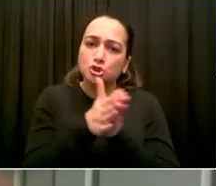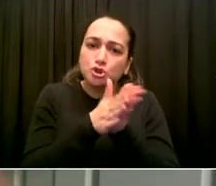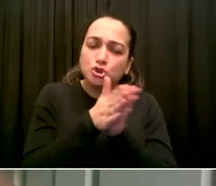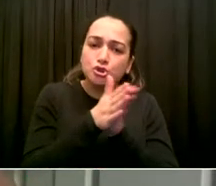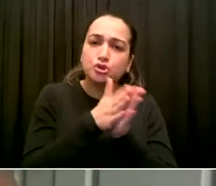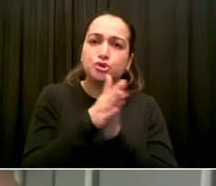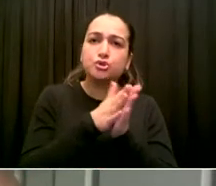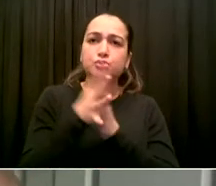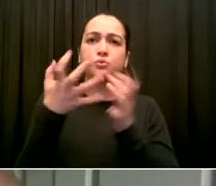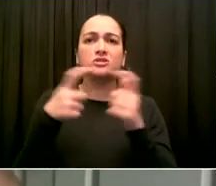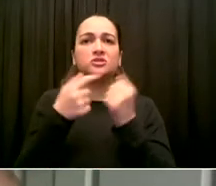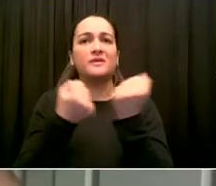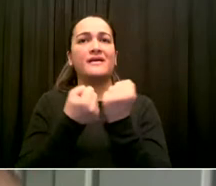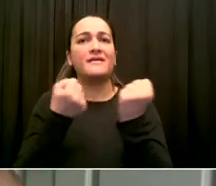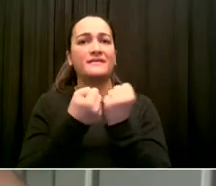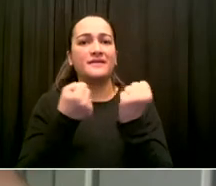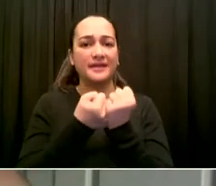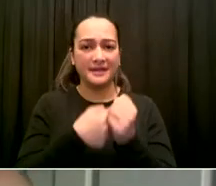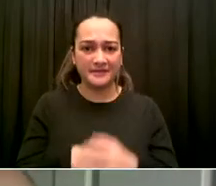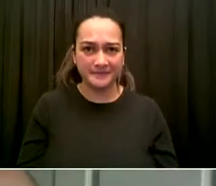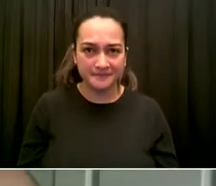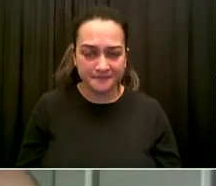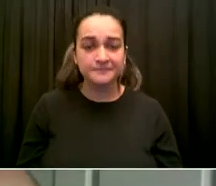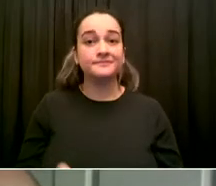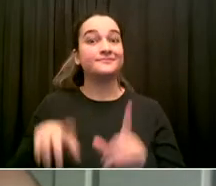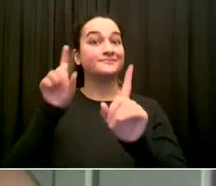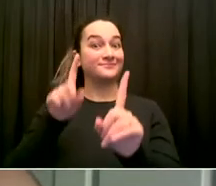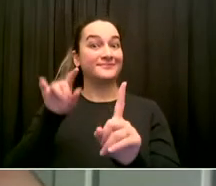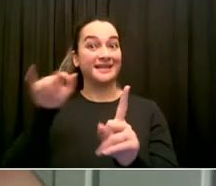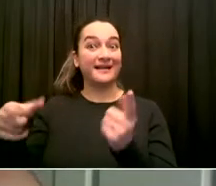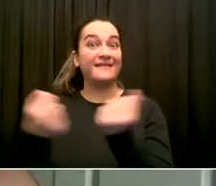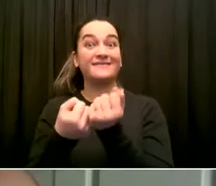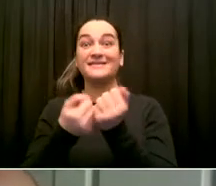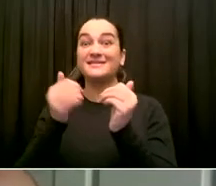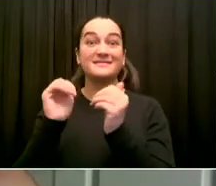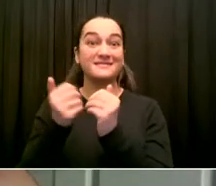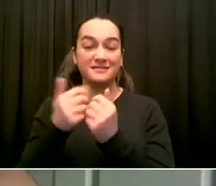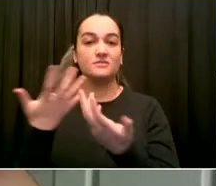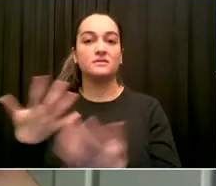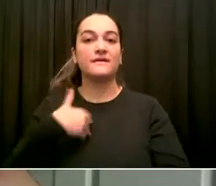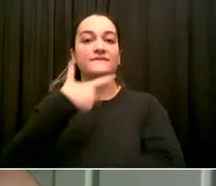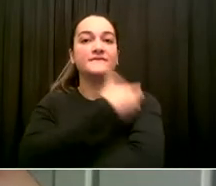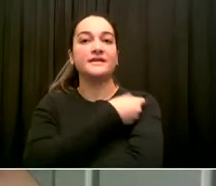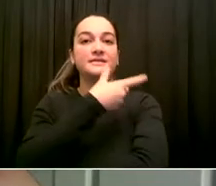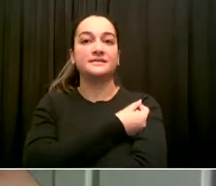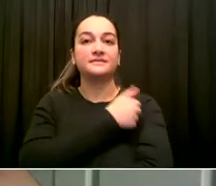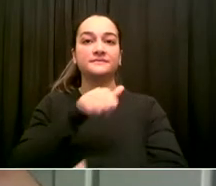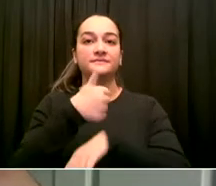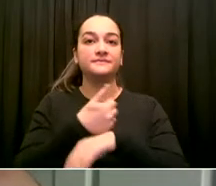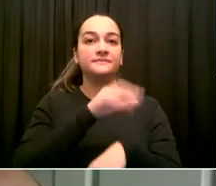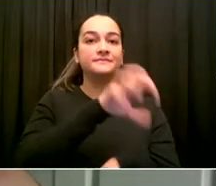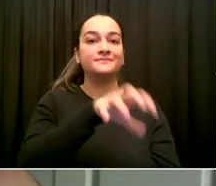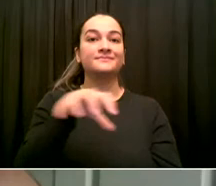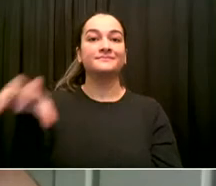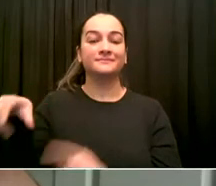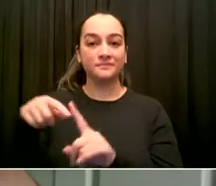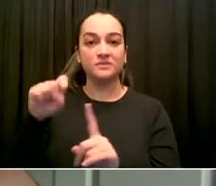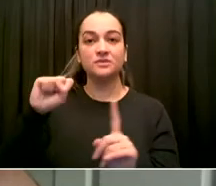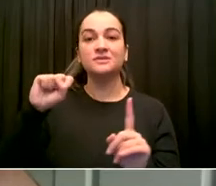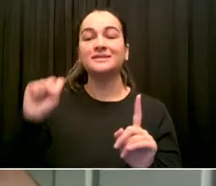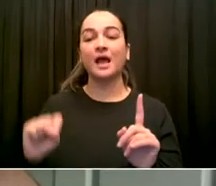the South Shore. I am pleased to say thank you for the good work you and your office did with us to find the right site. And I want to formally announce to